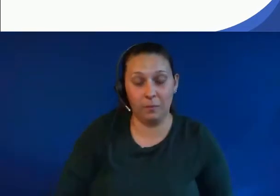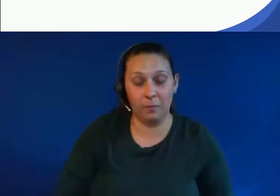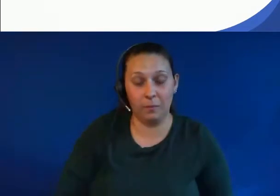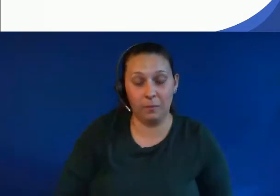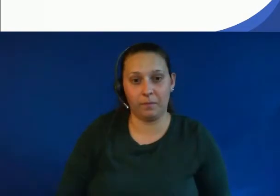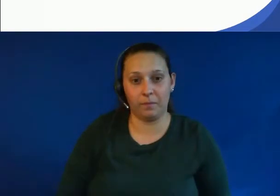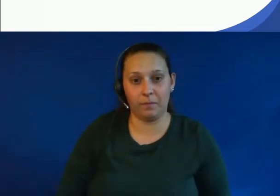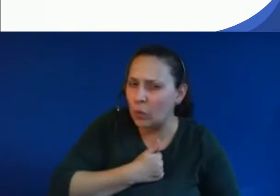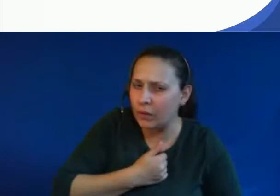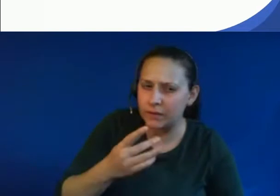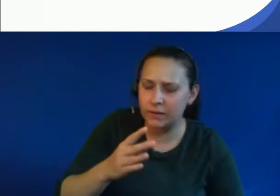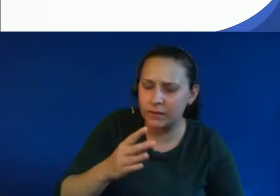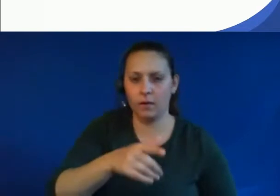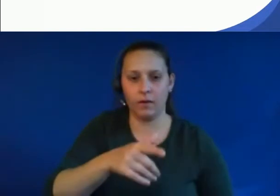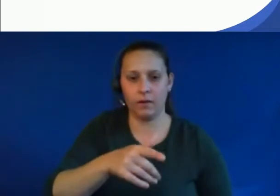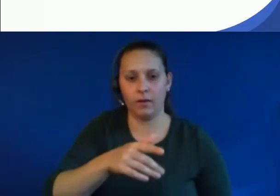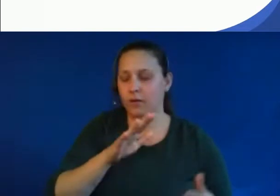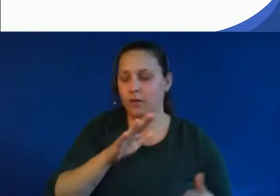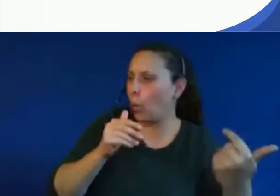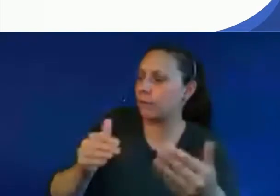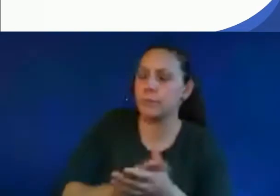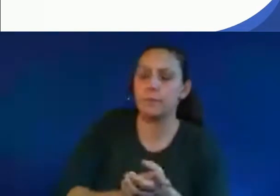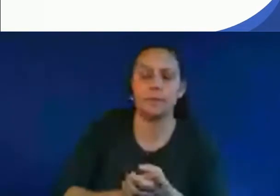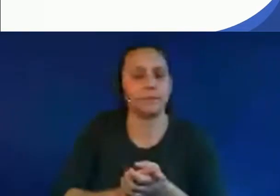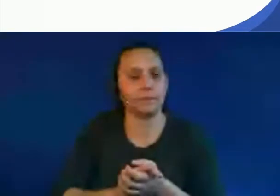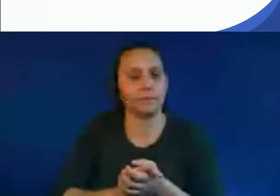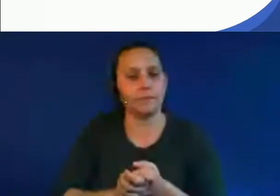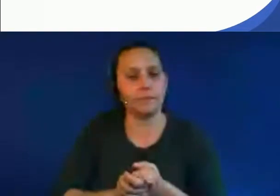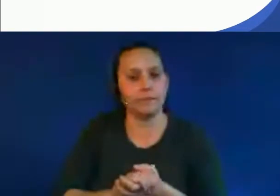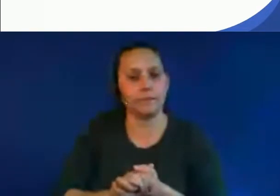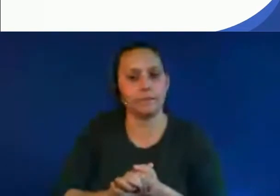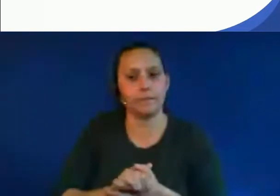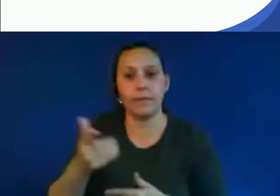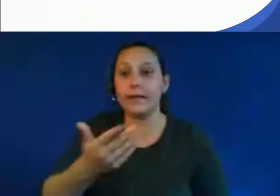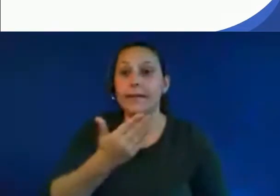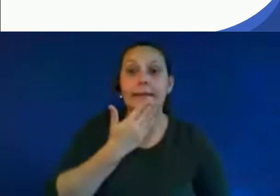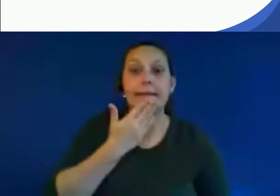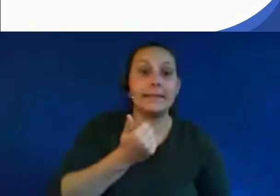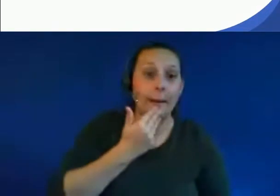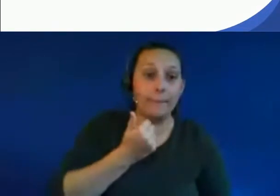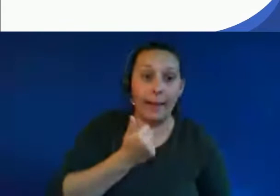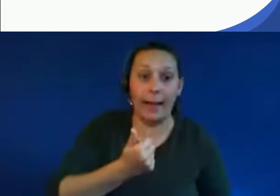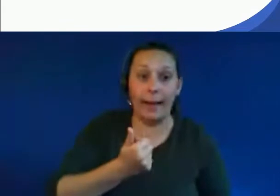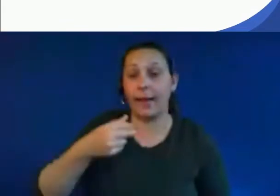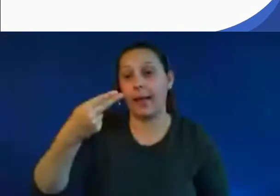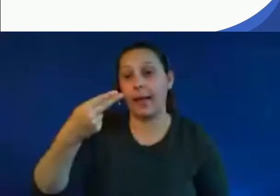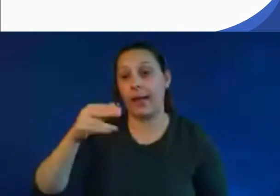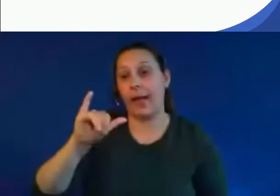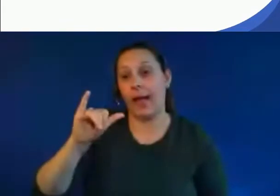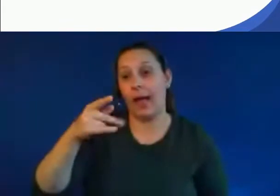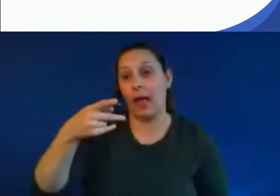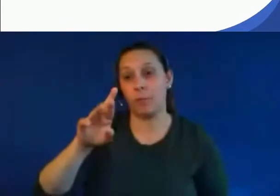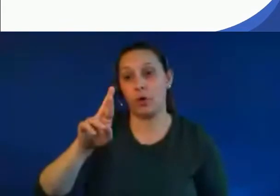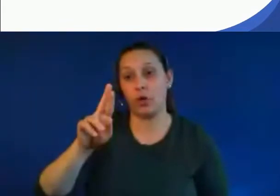Sorry. No, go for it. Yeah, so and I'd answer that with diabetic and hypertension. That'd be more of a question for my brother. Unfortunately,